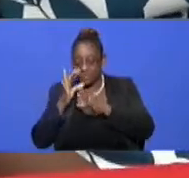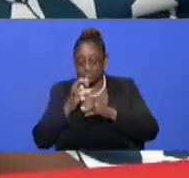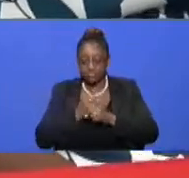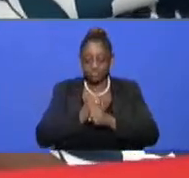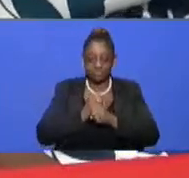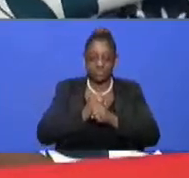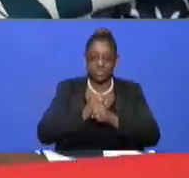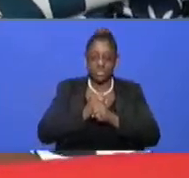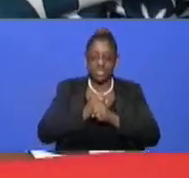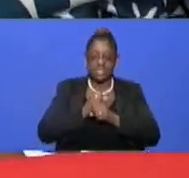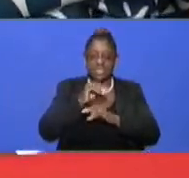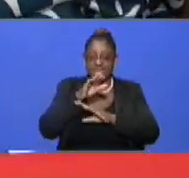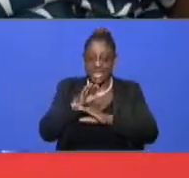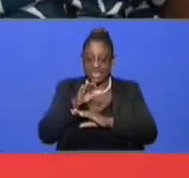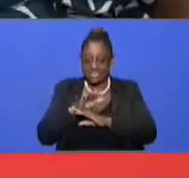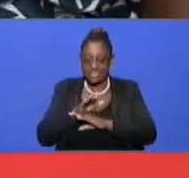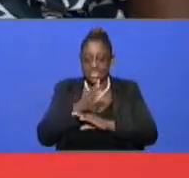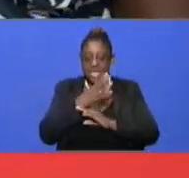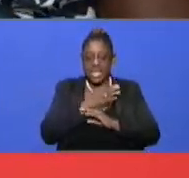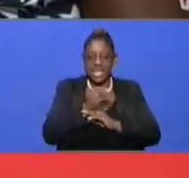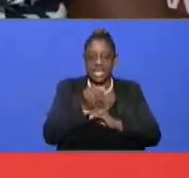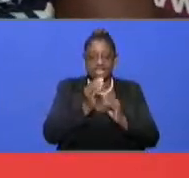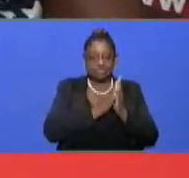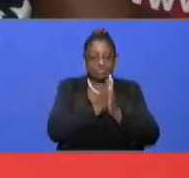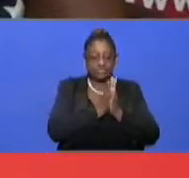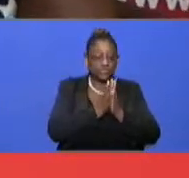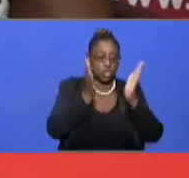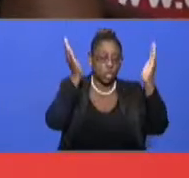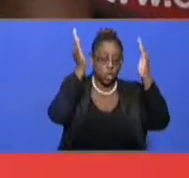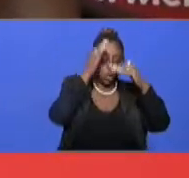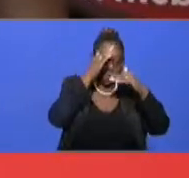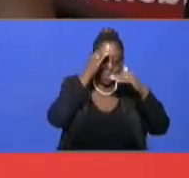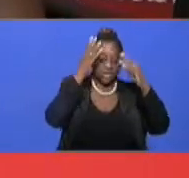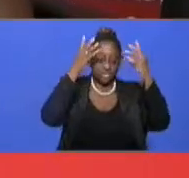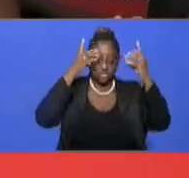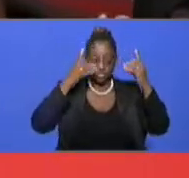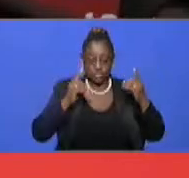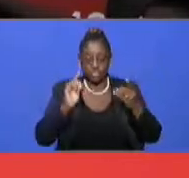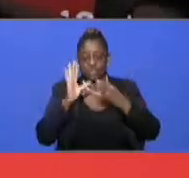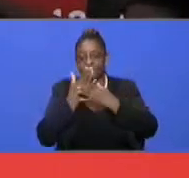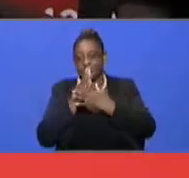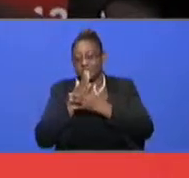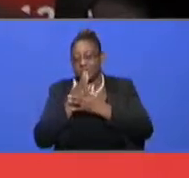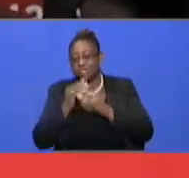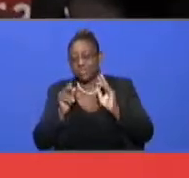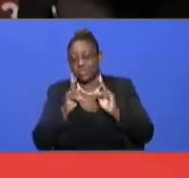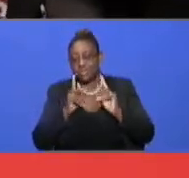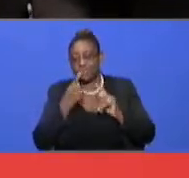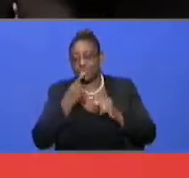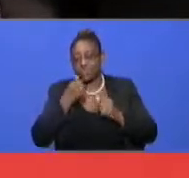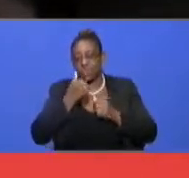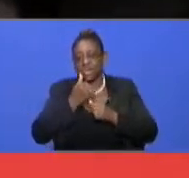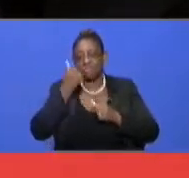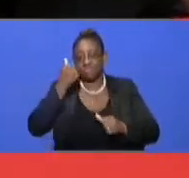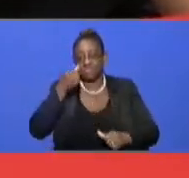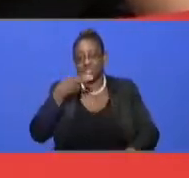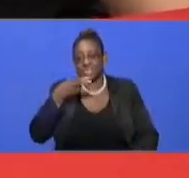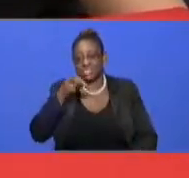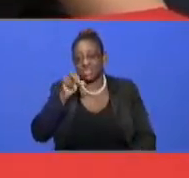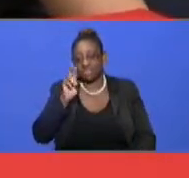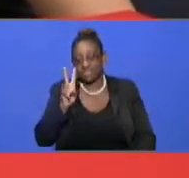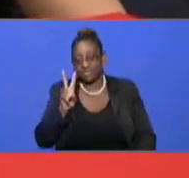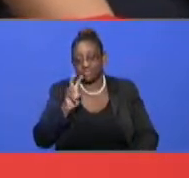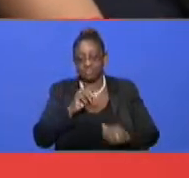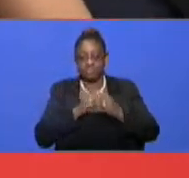Arabian Nights and the stories of resilience, hope, and determination shared by those affected by HIV and